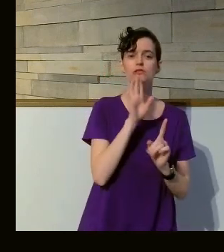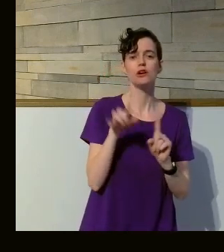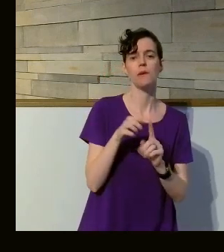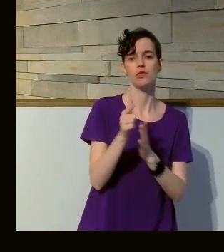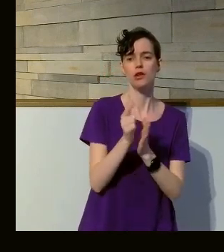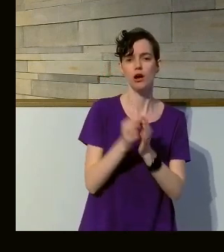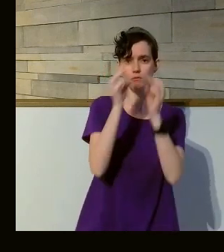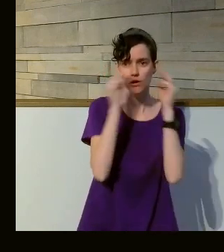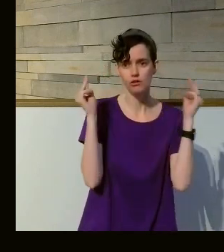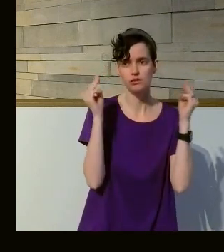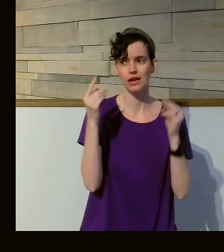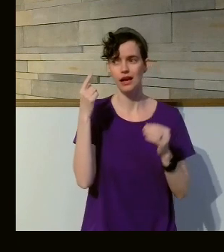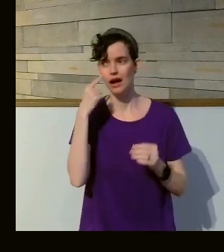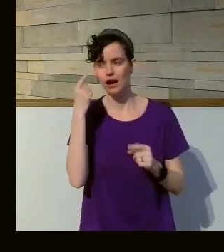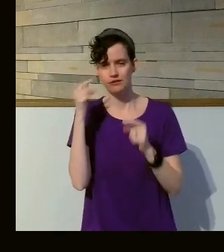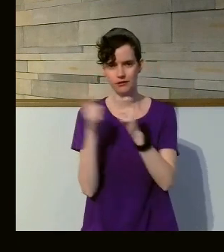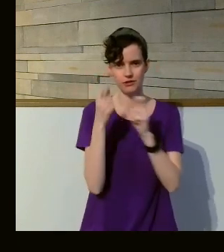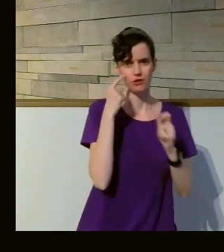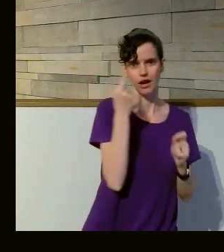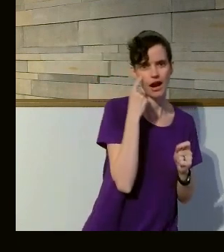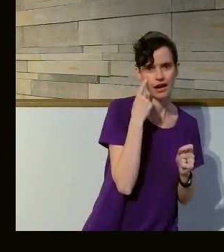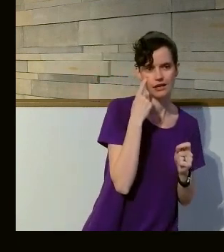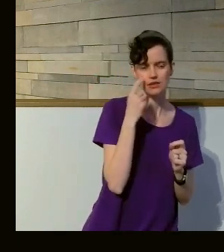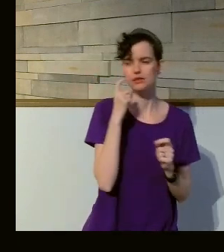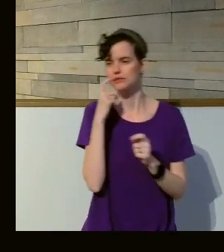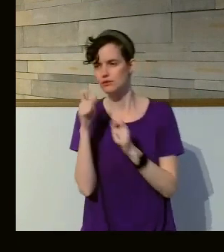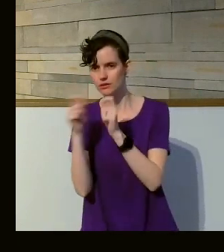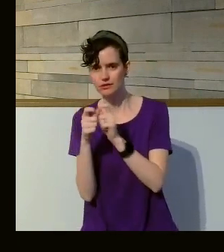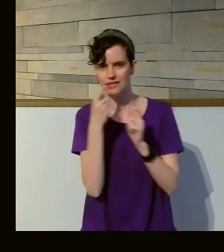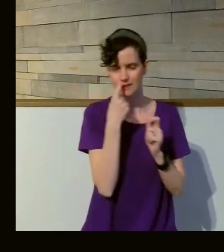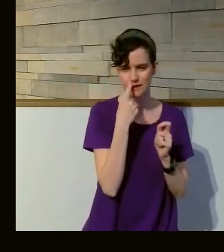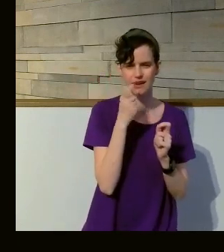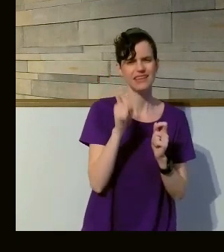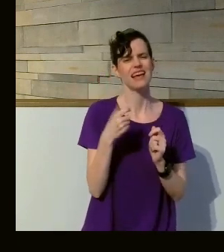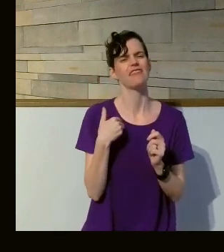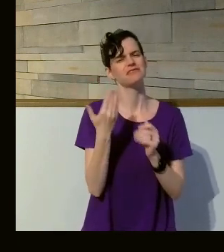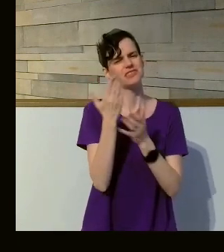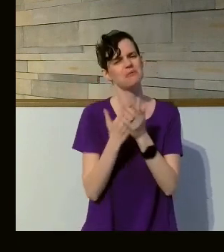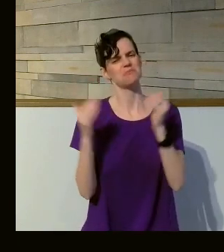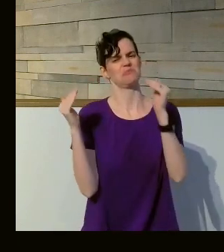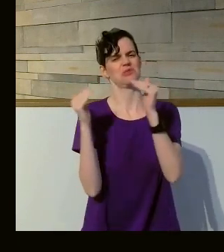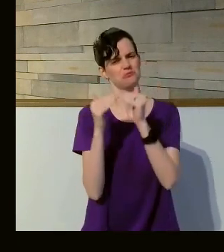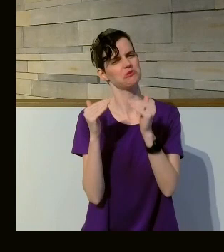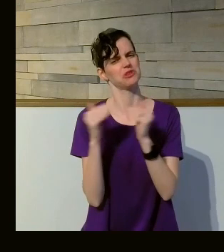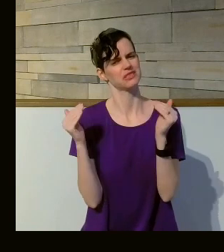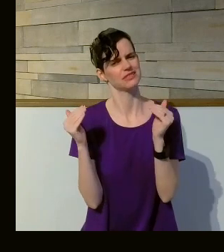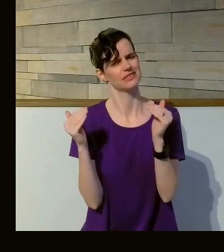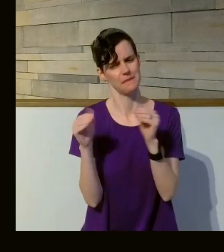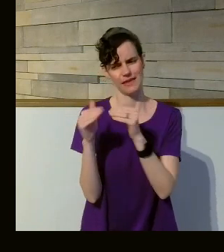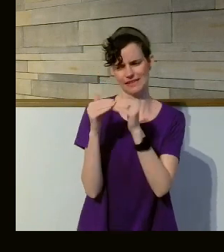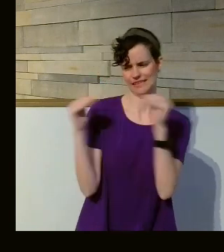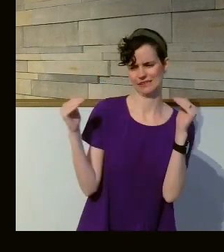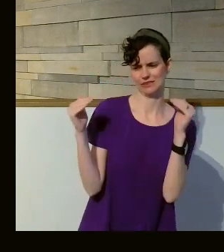of Moses saying eye for eye, tooth for tooth, He is saying that there needs to be some equivalency. there needs to be some